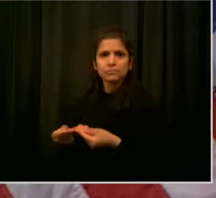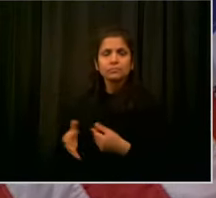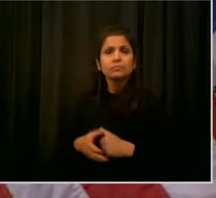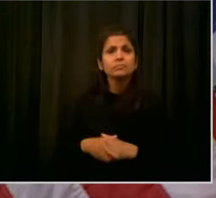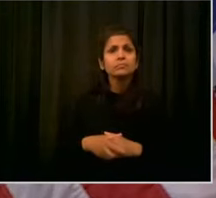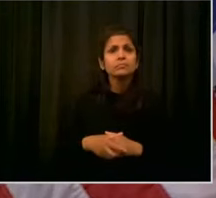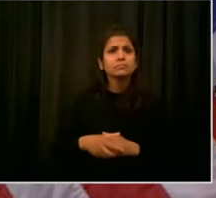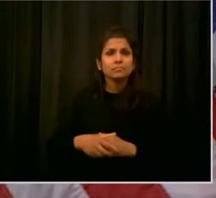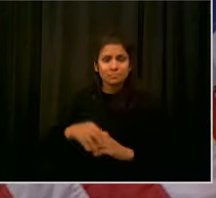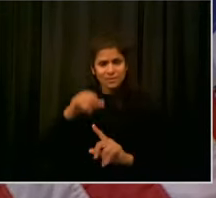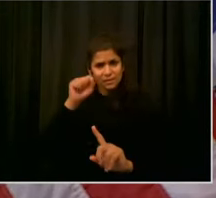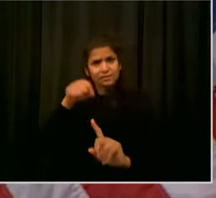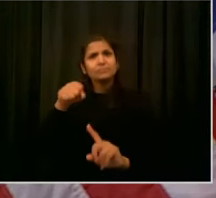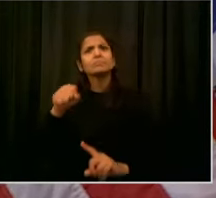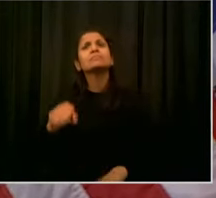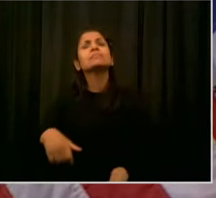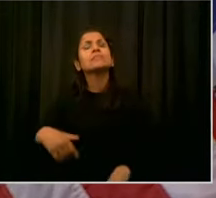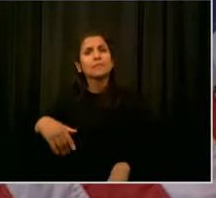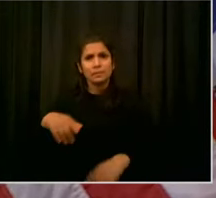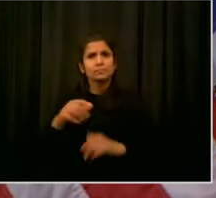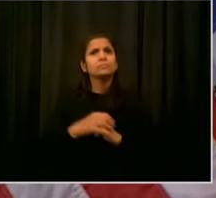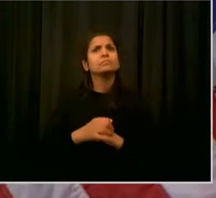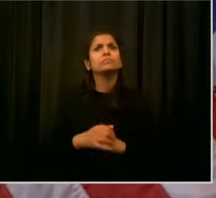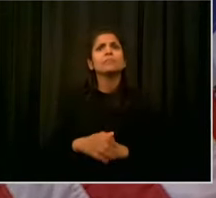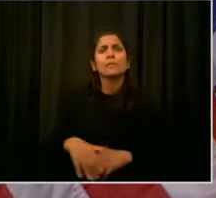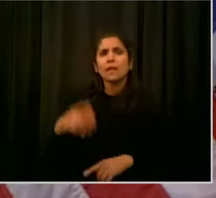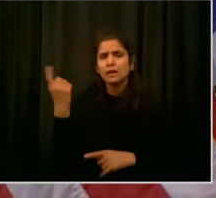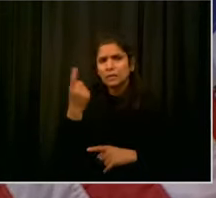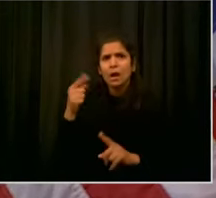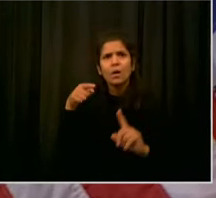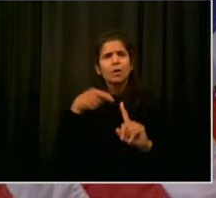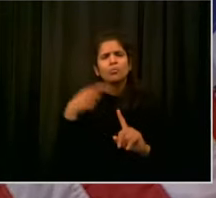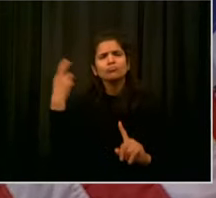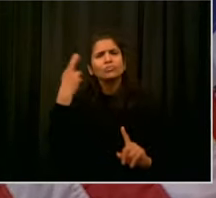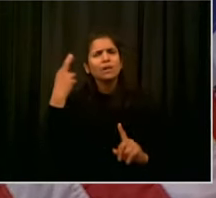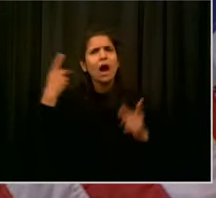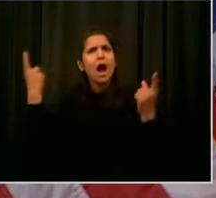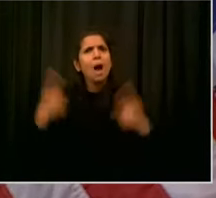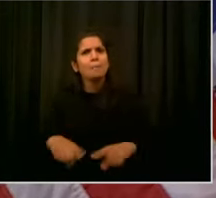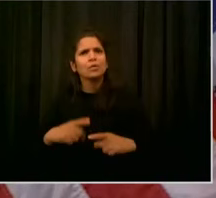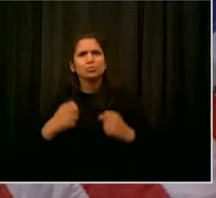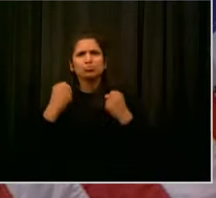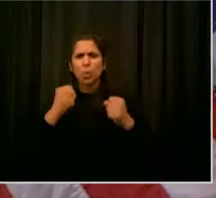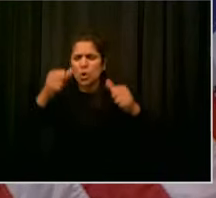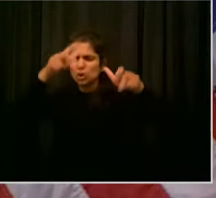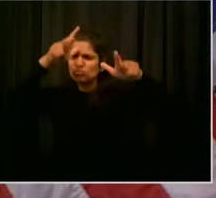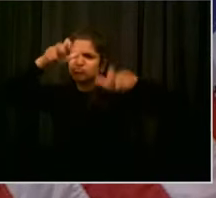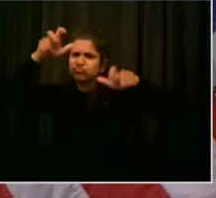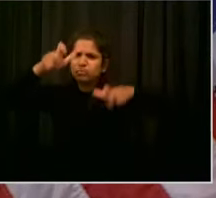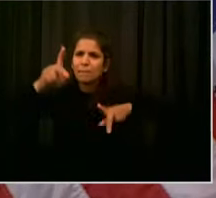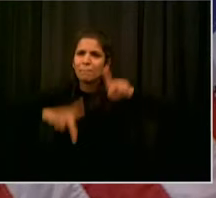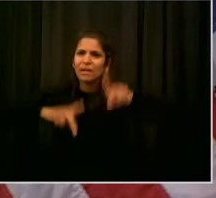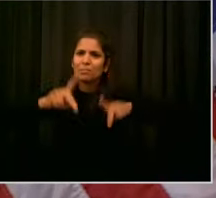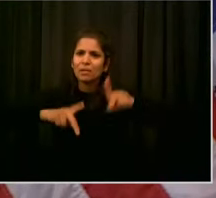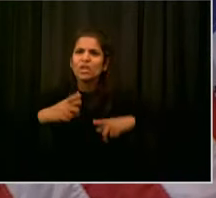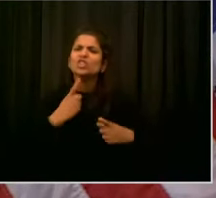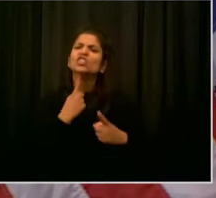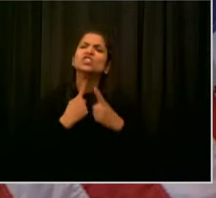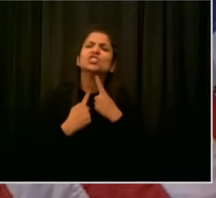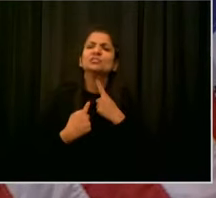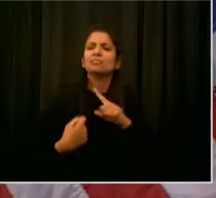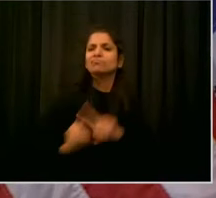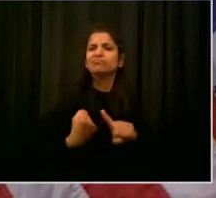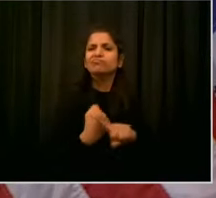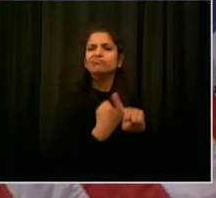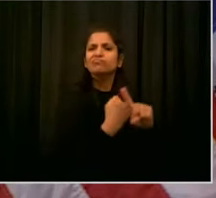reflect the vast majority of the peaceful protesters and is separate from the criminals who are doing the things like the looting. There is a